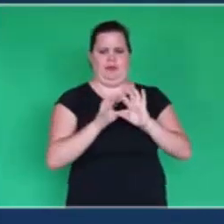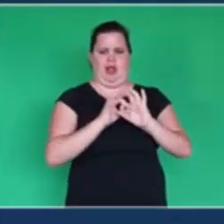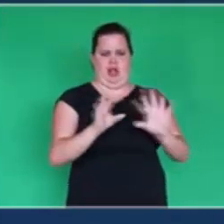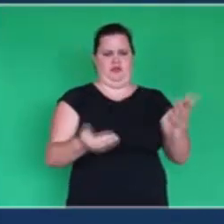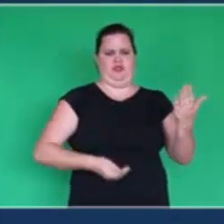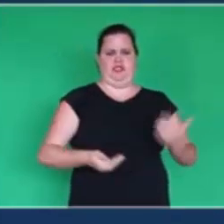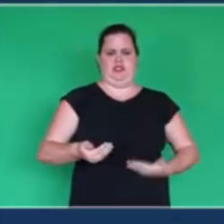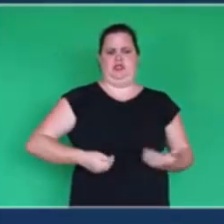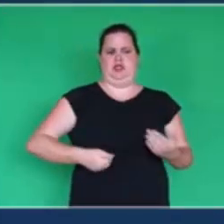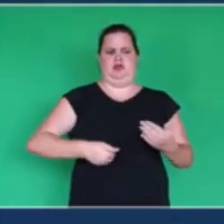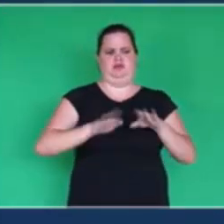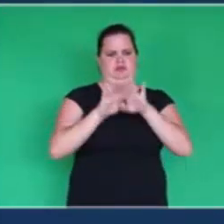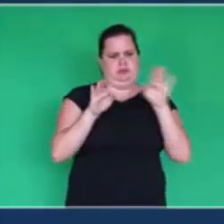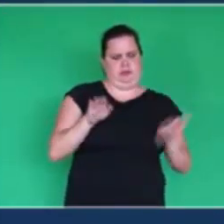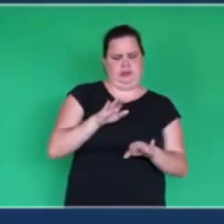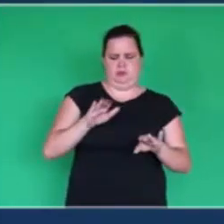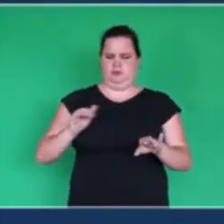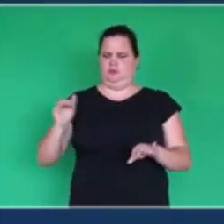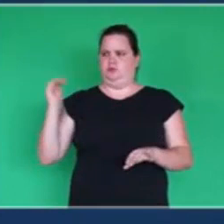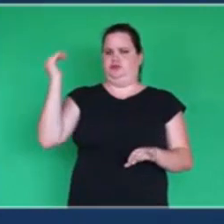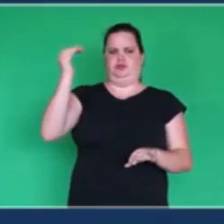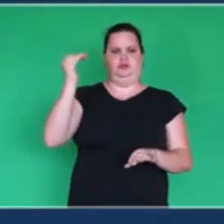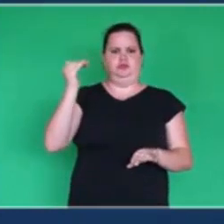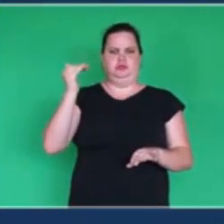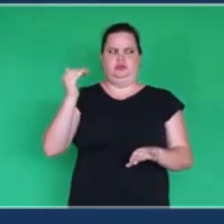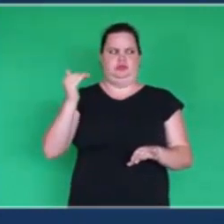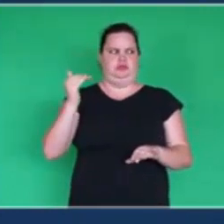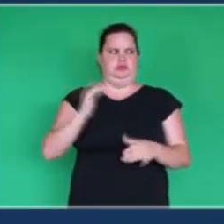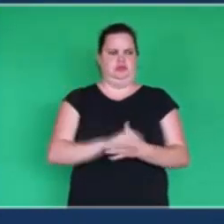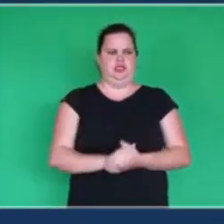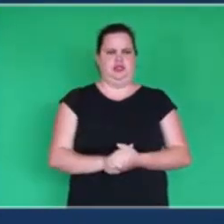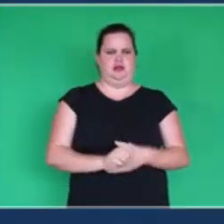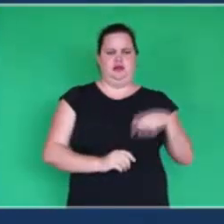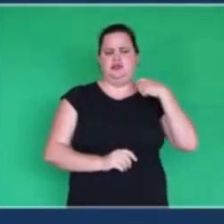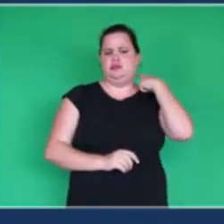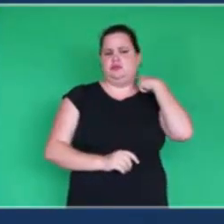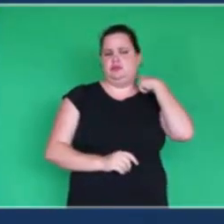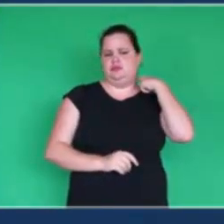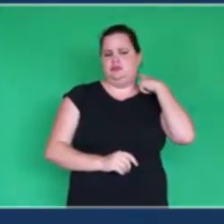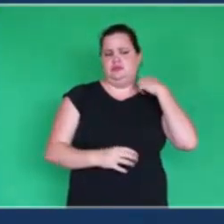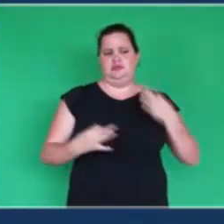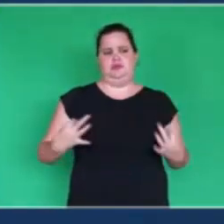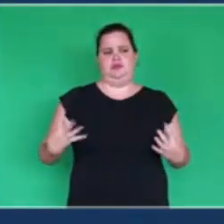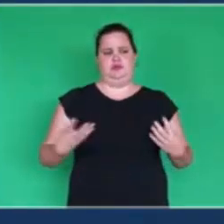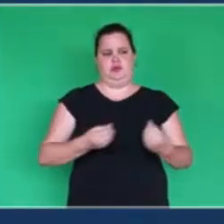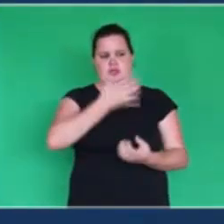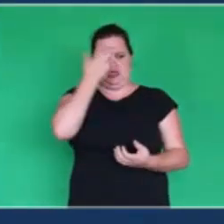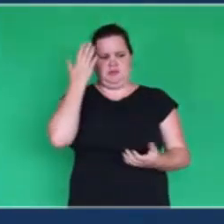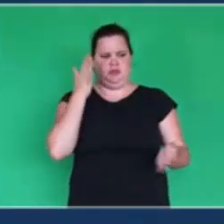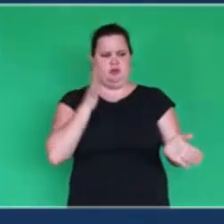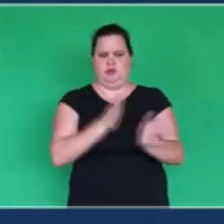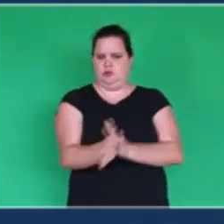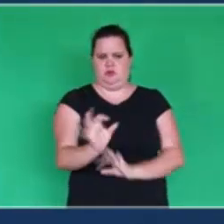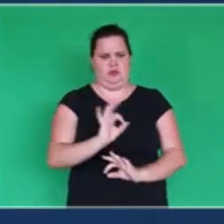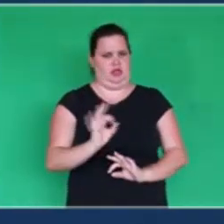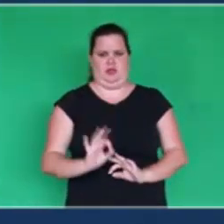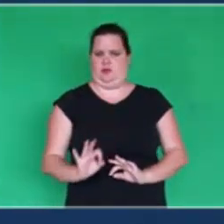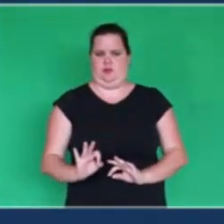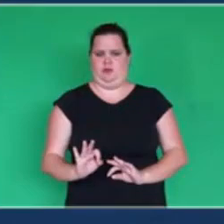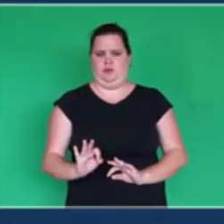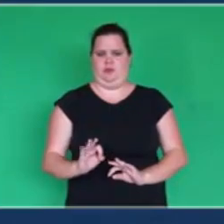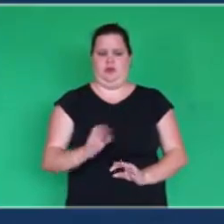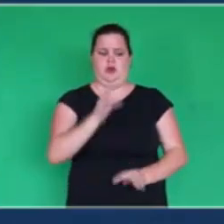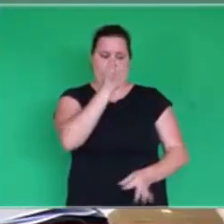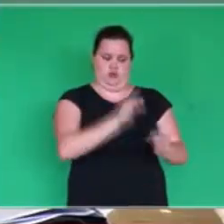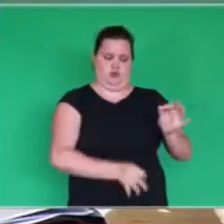judgment, so that the millennia is established. This needs to happen.